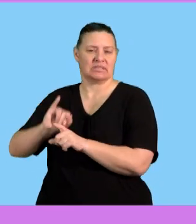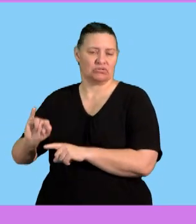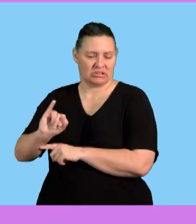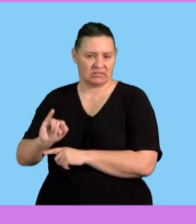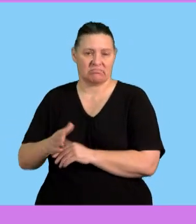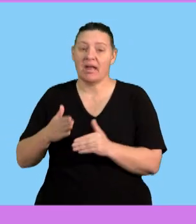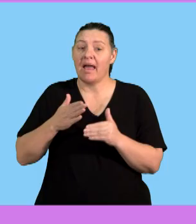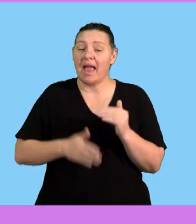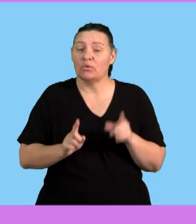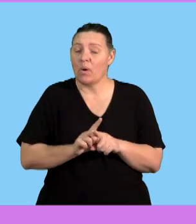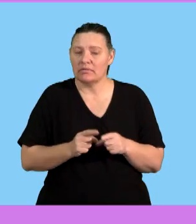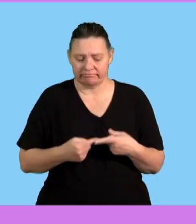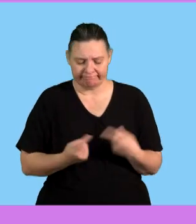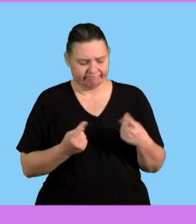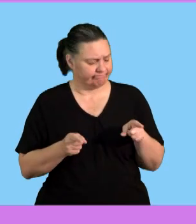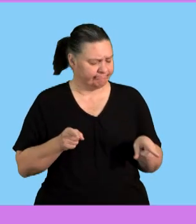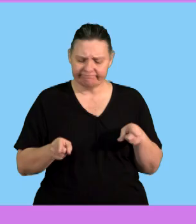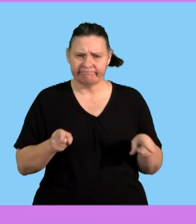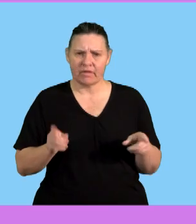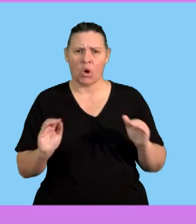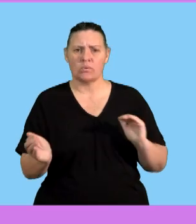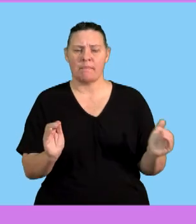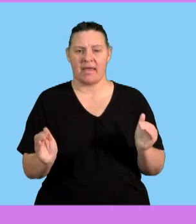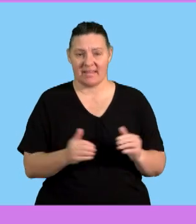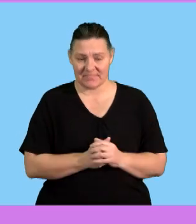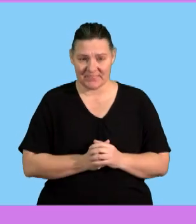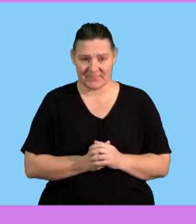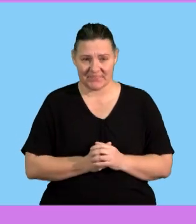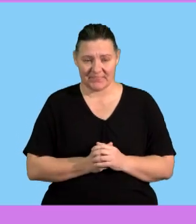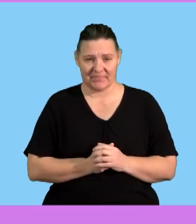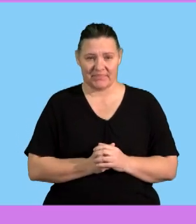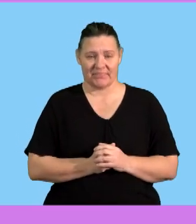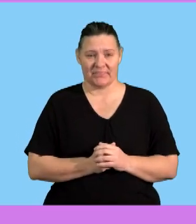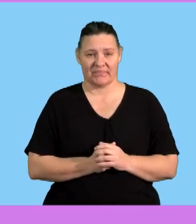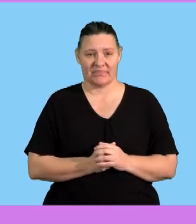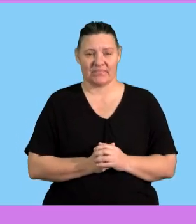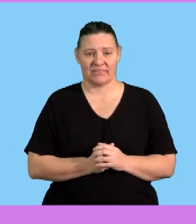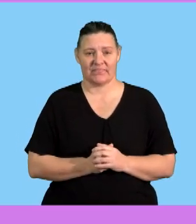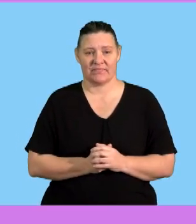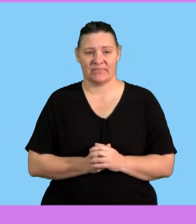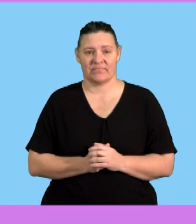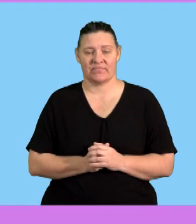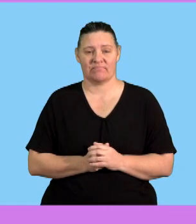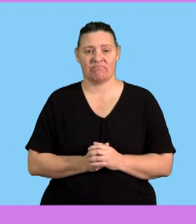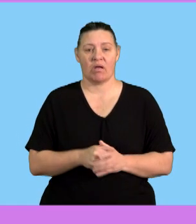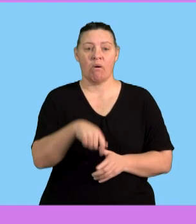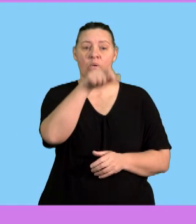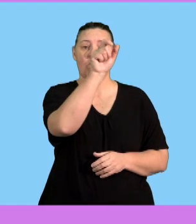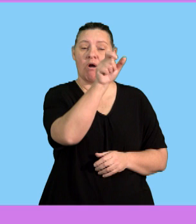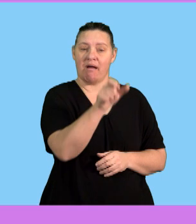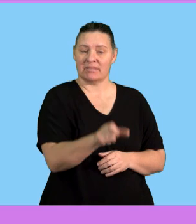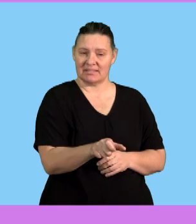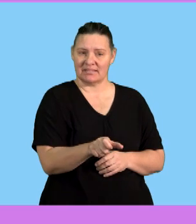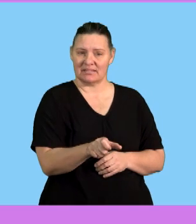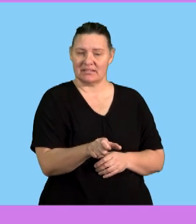interest, and ended with a comparison between simple and compound interest. The